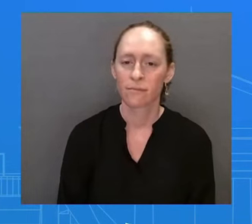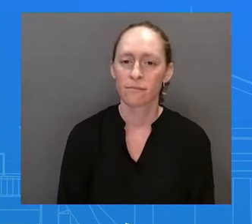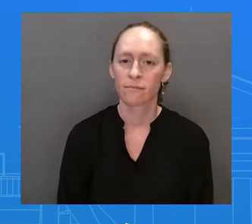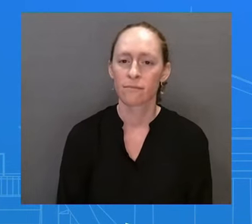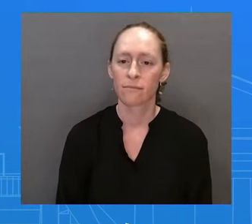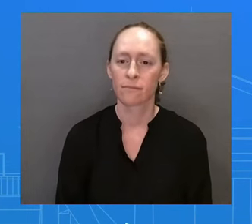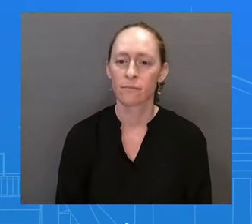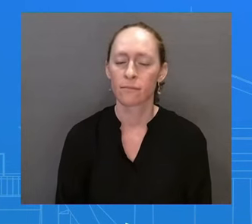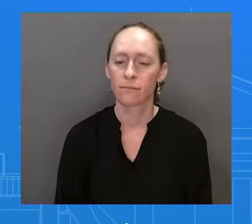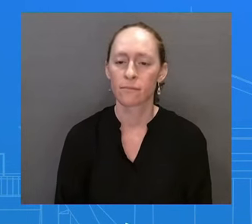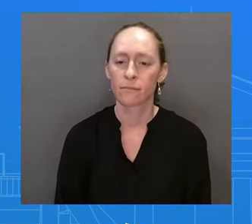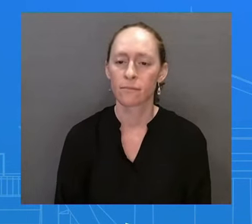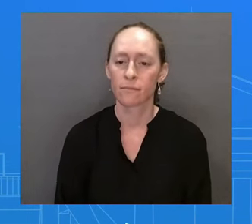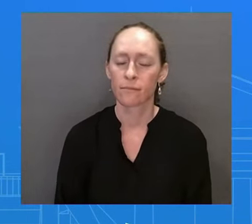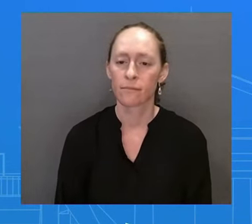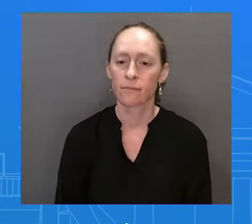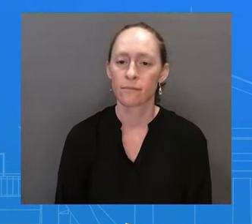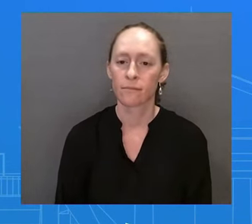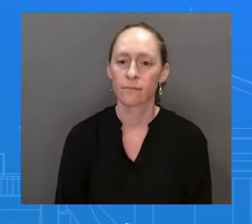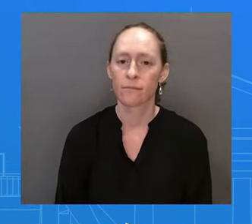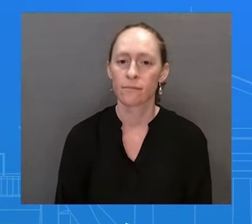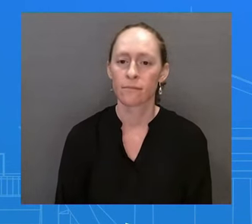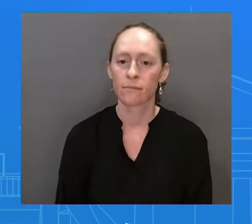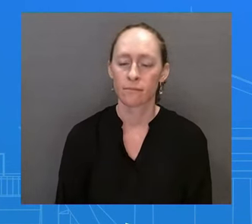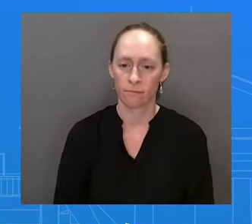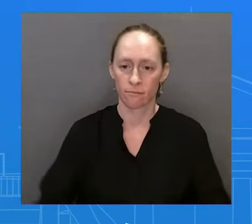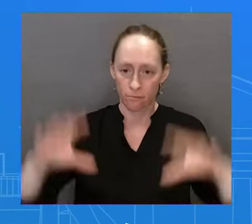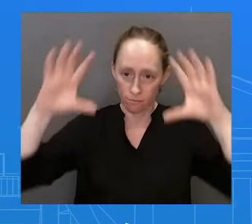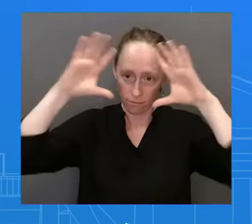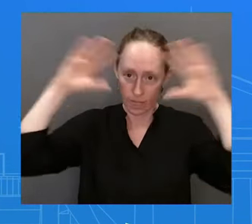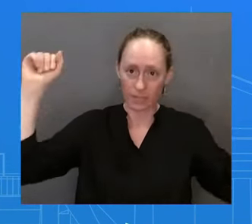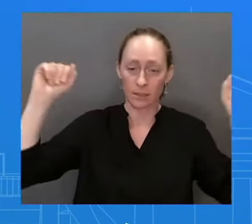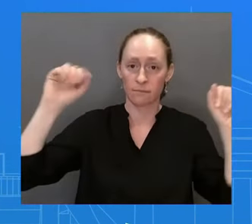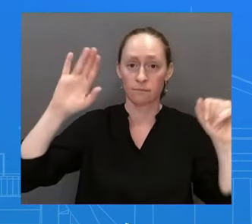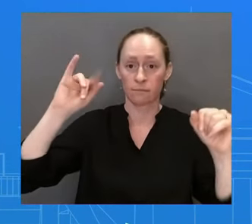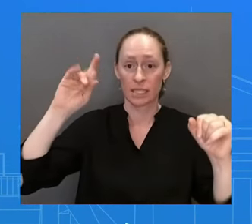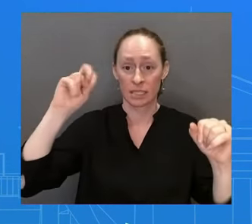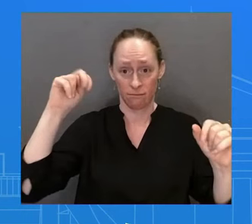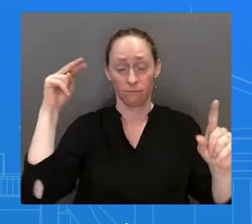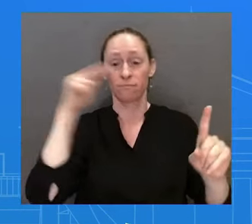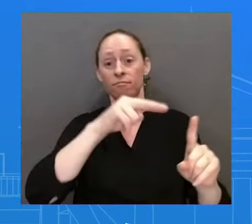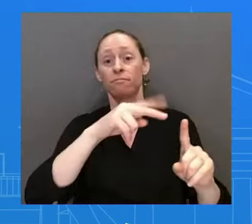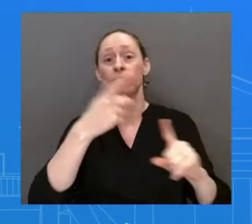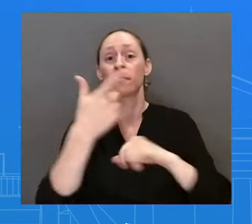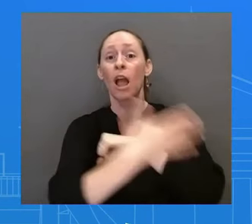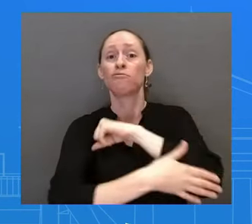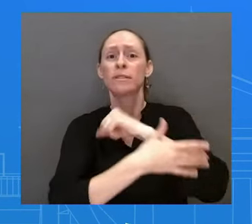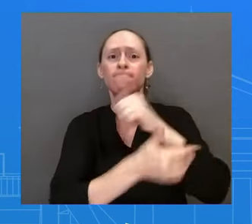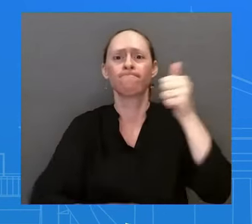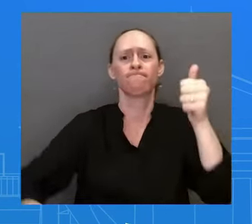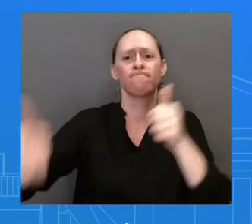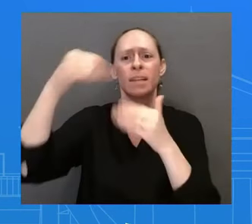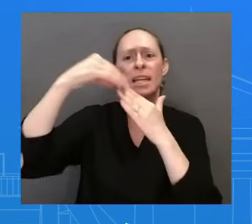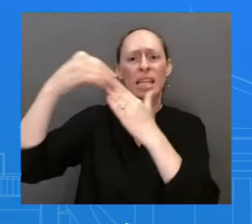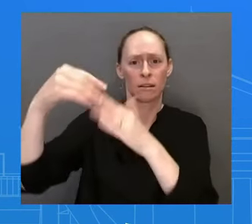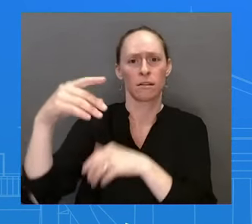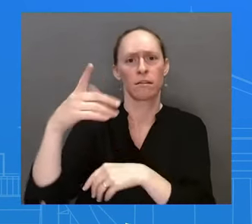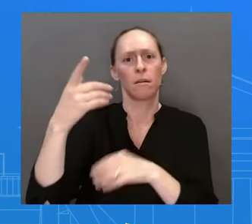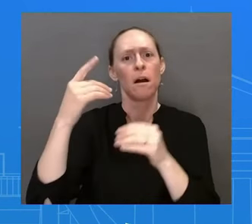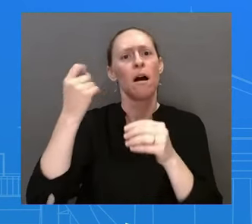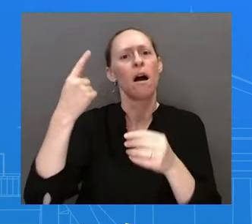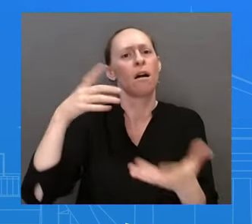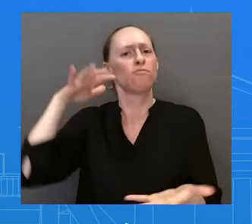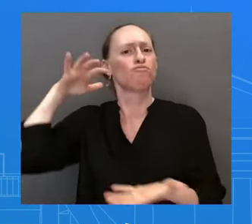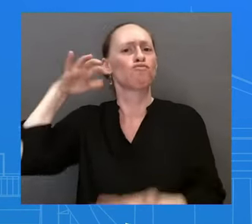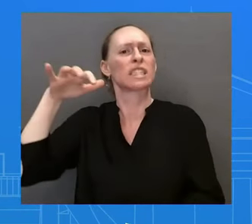GDP in defense spending? The President believes that whoever is the Secretary General of NATO should be an